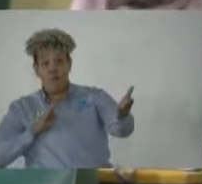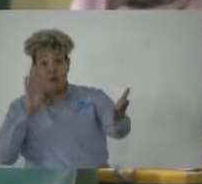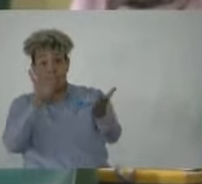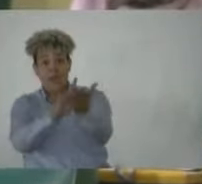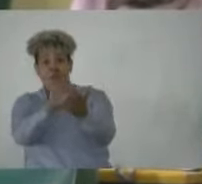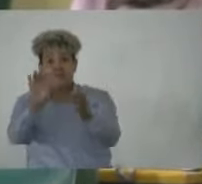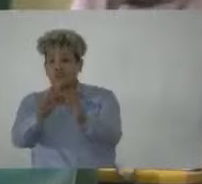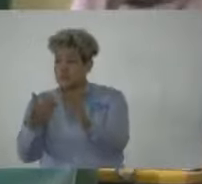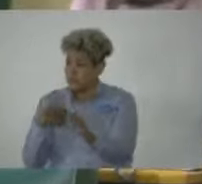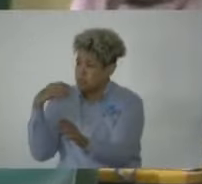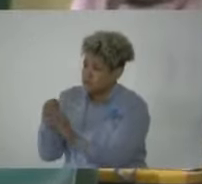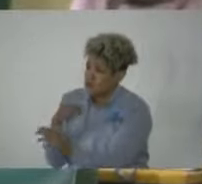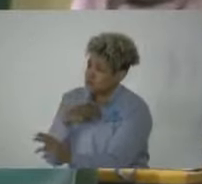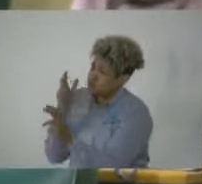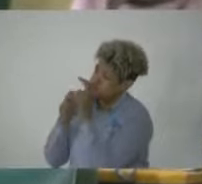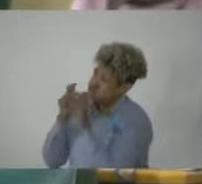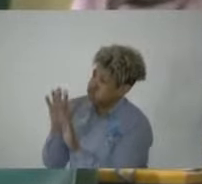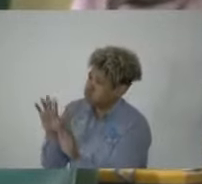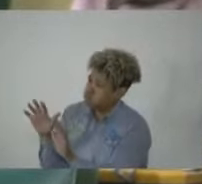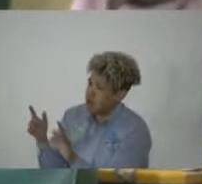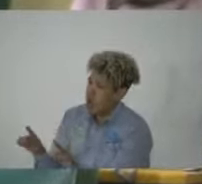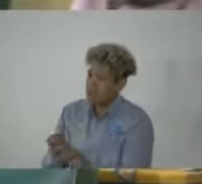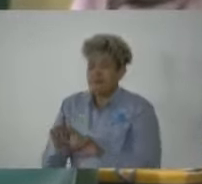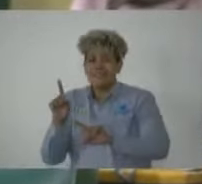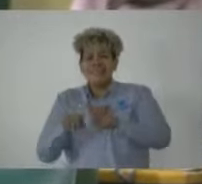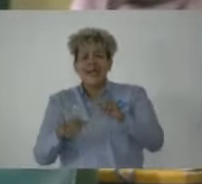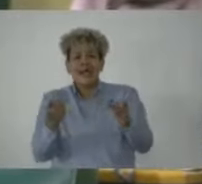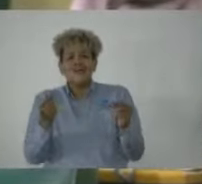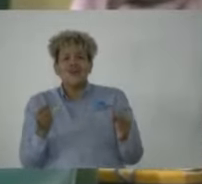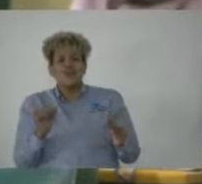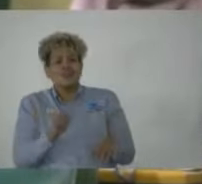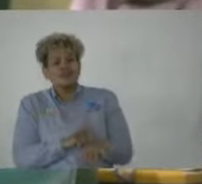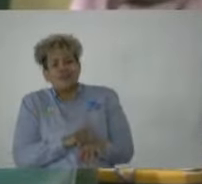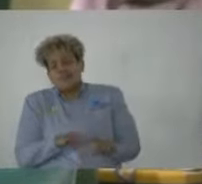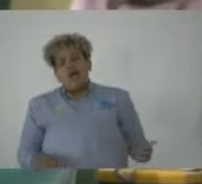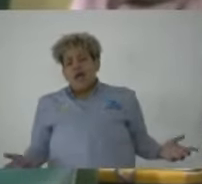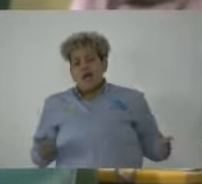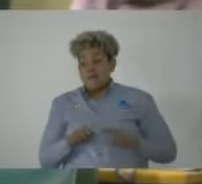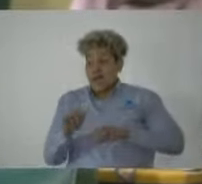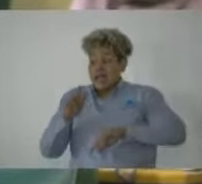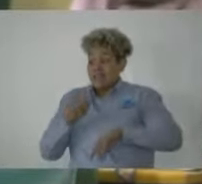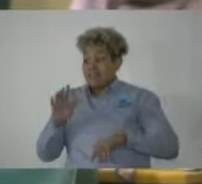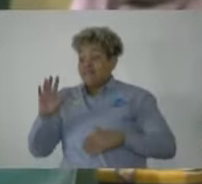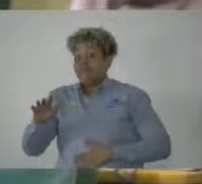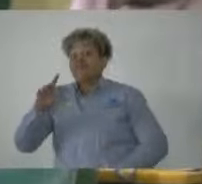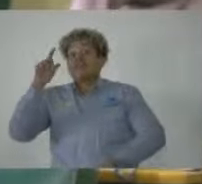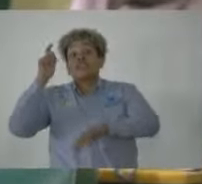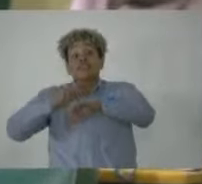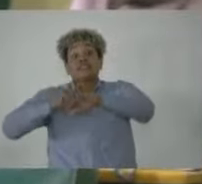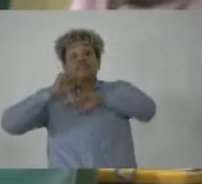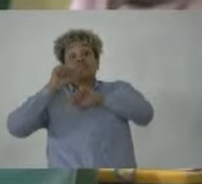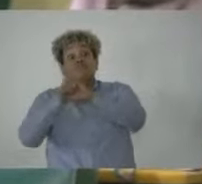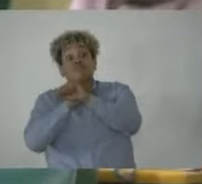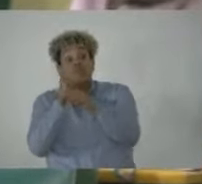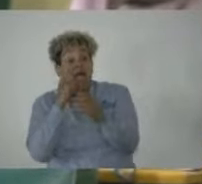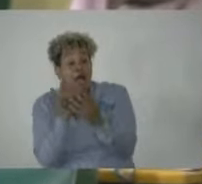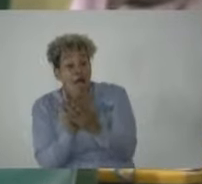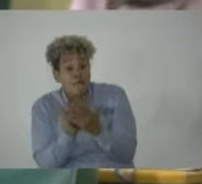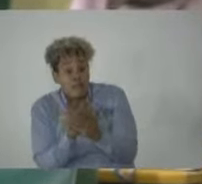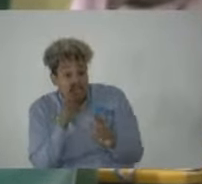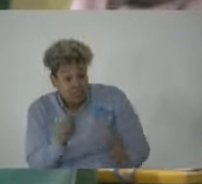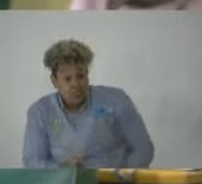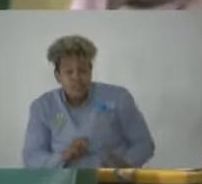that I was a part of, it could not, there's no way it could be done at that time. But as tangible evidence, Madam Speaker,